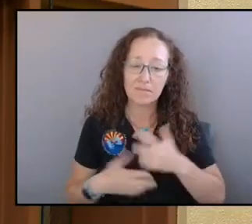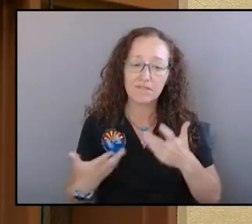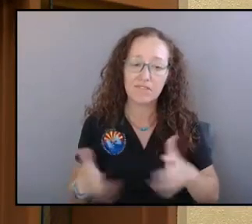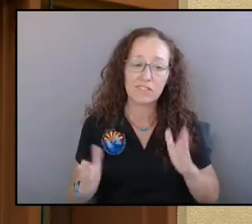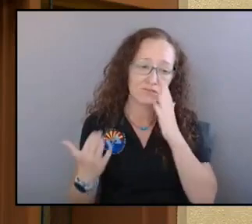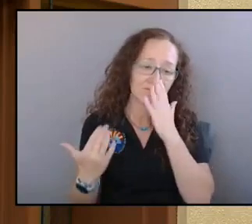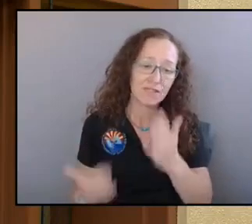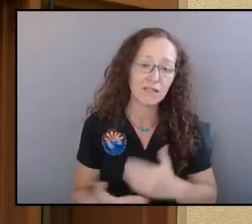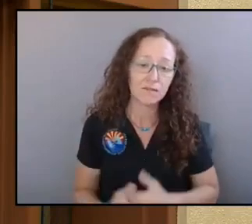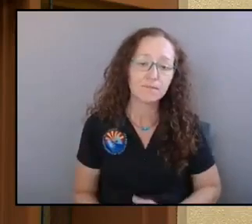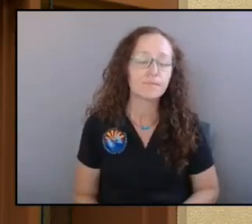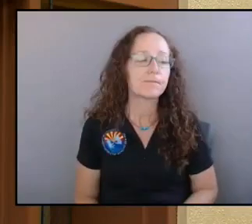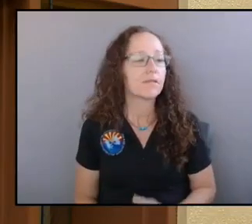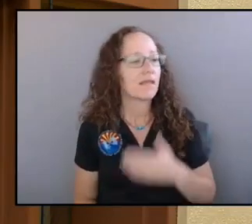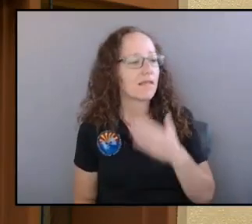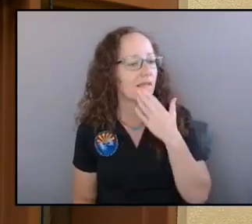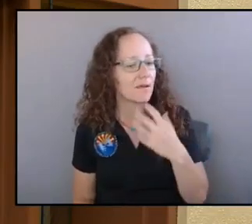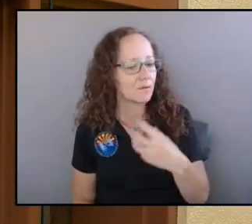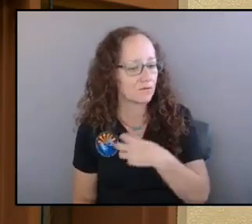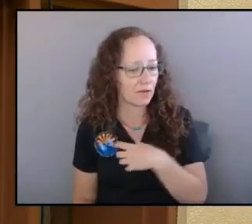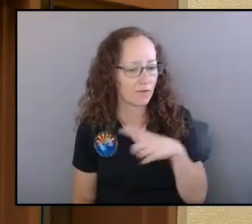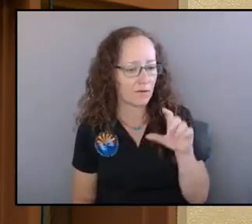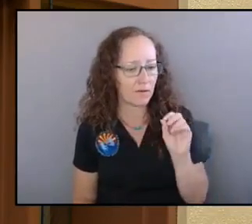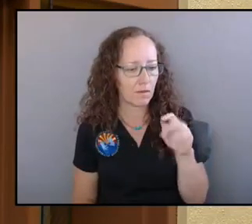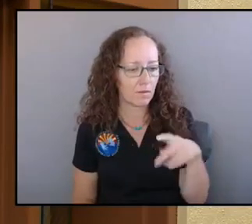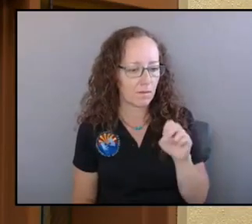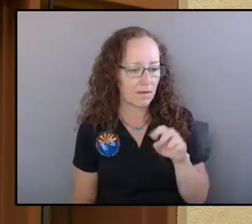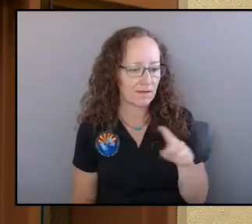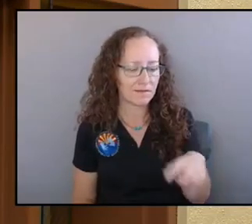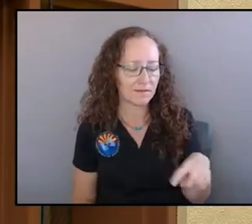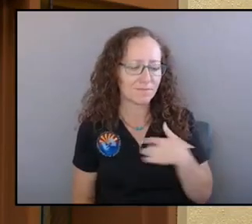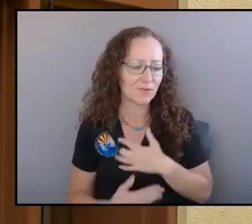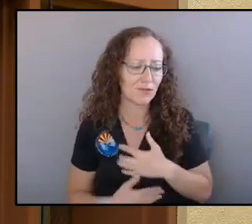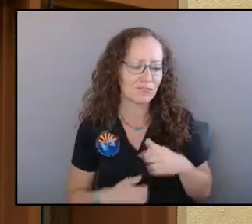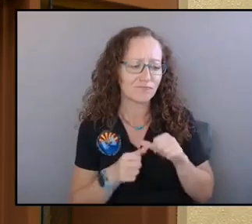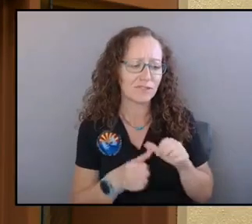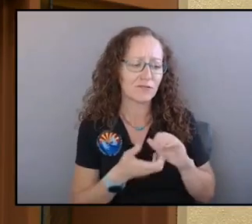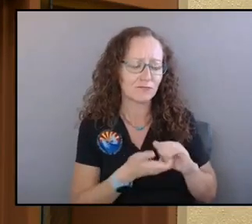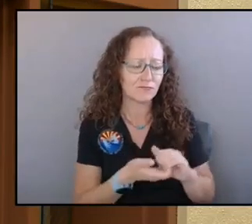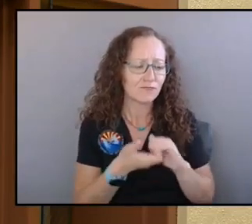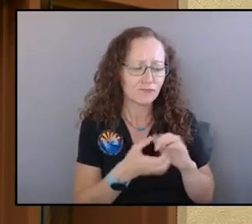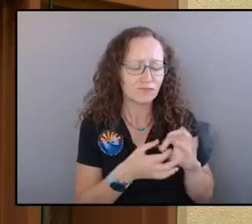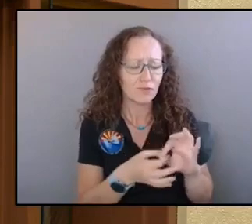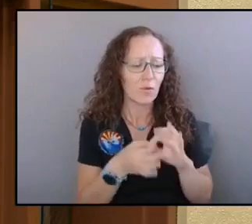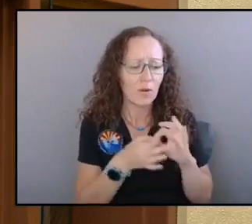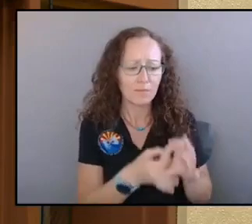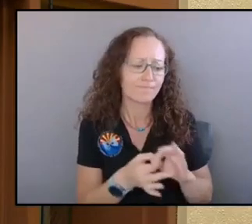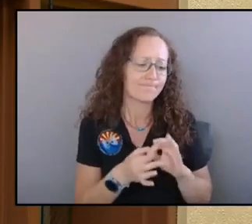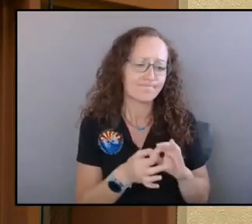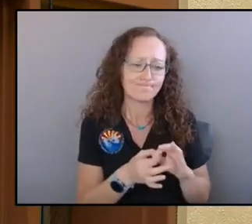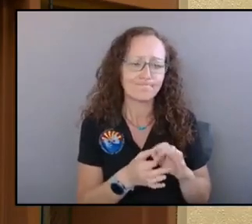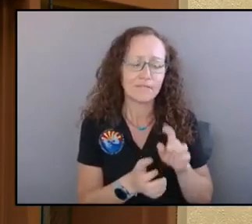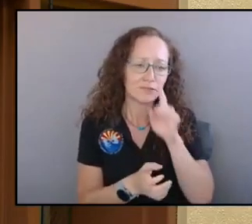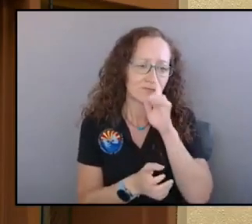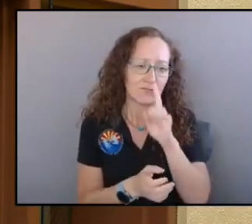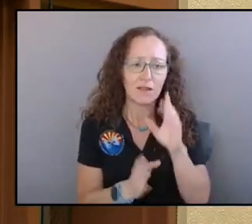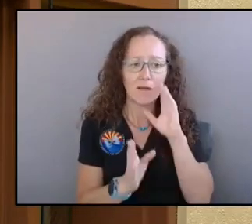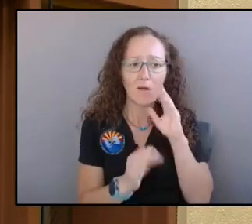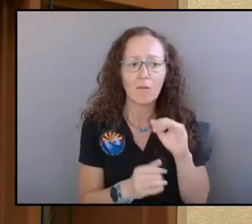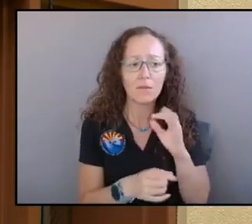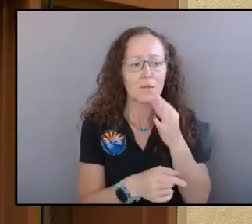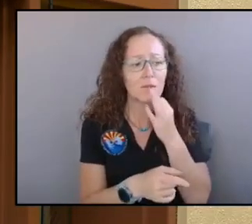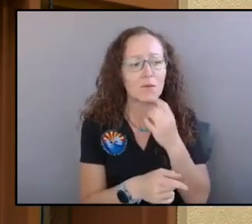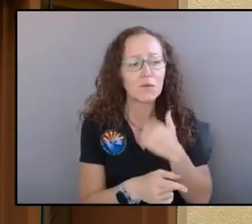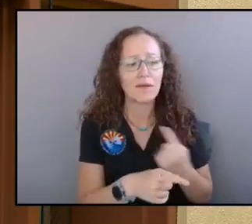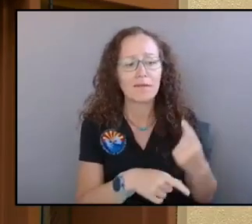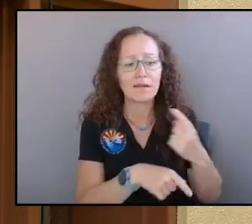Thank you so much, Sheriff Lopez. We really do appreciate your continued cooperation and coordination, and I sure hope you get a day off. I know you've been working